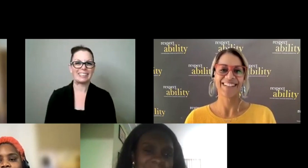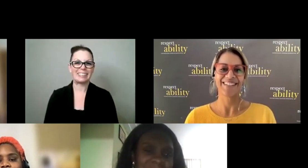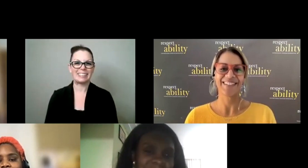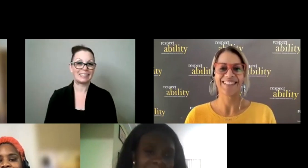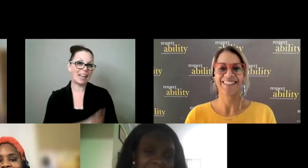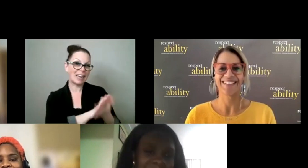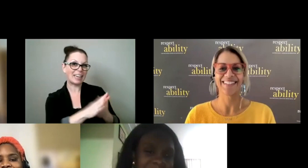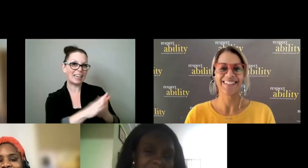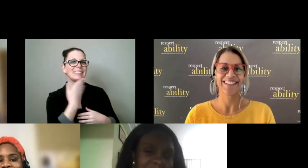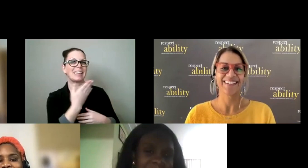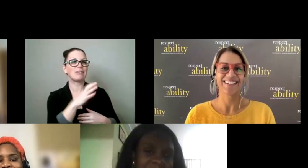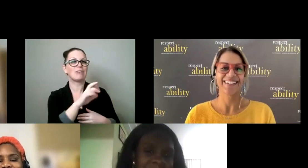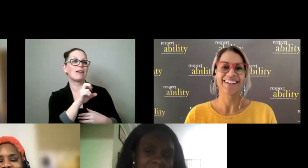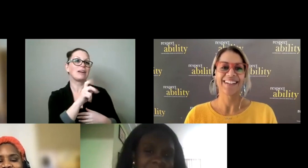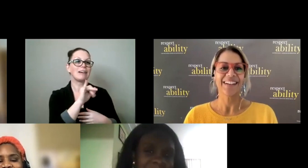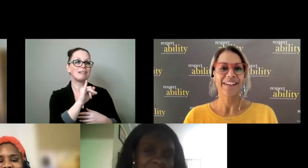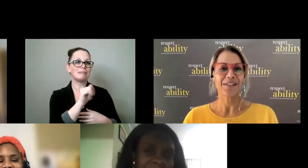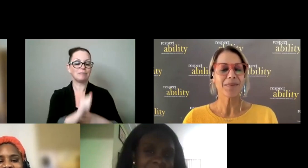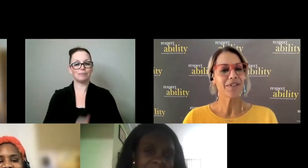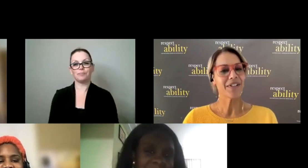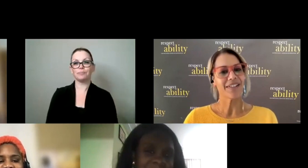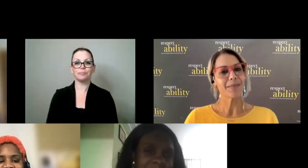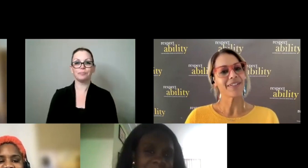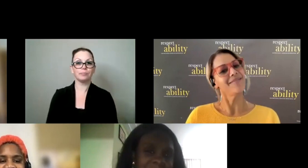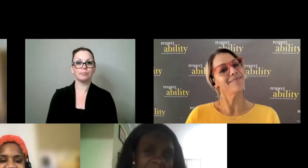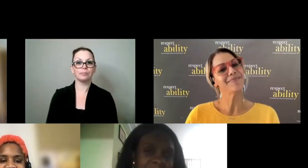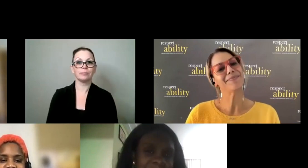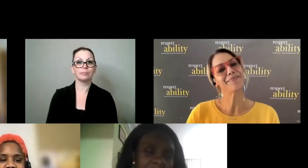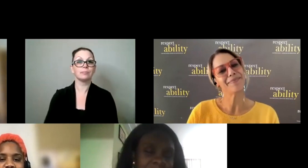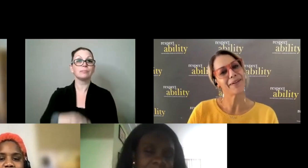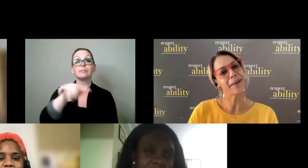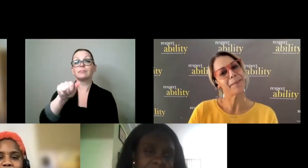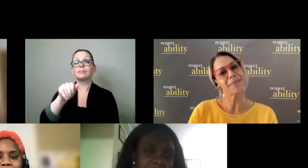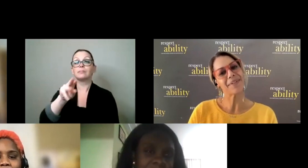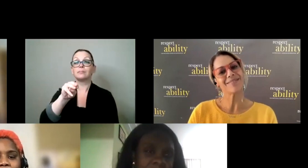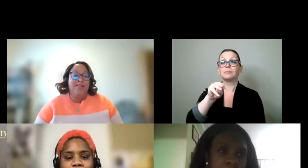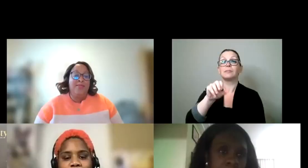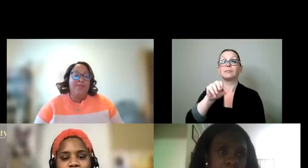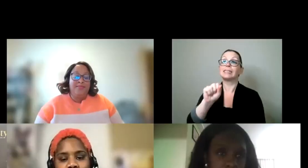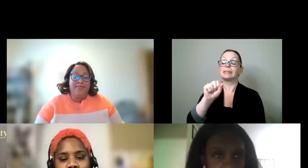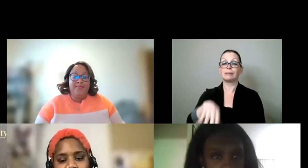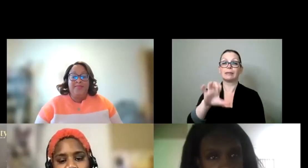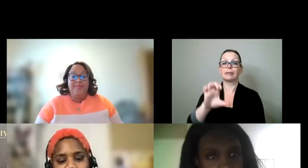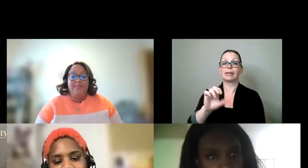Nice. Thank you, Erika. Cashmere Jasmine, you're up.